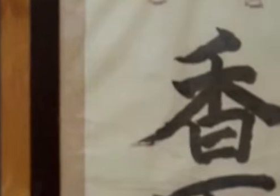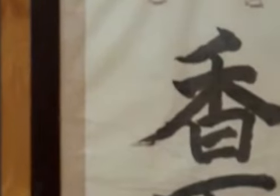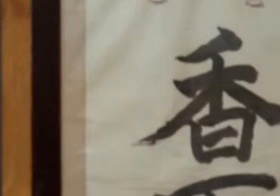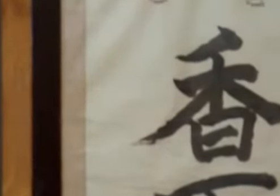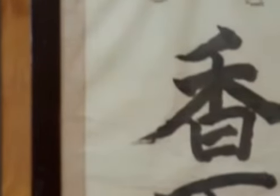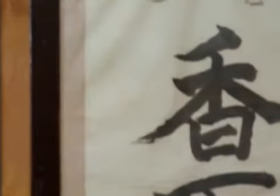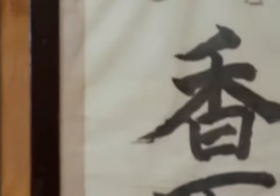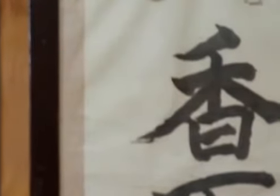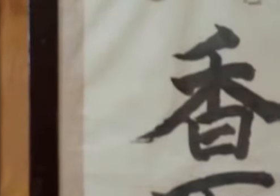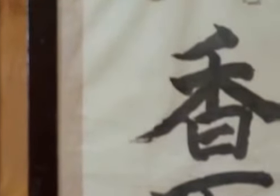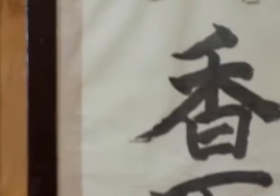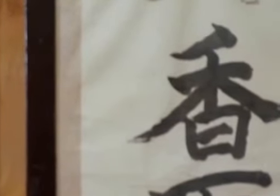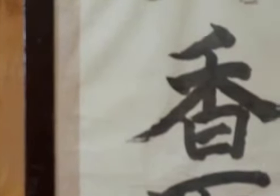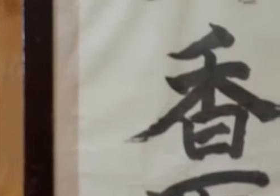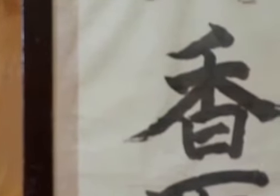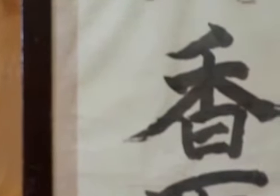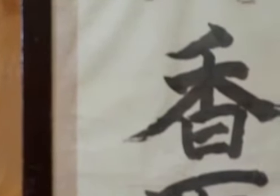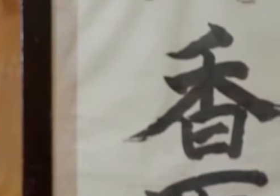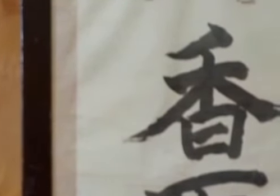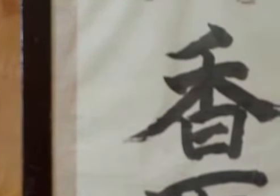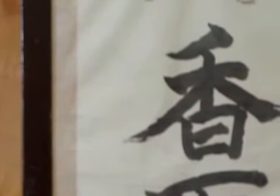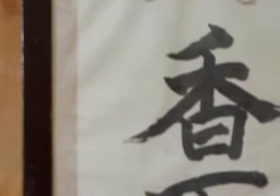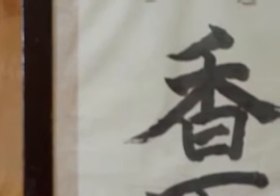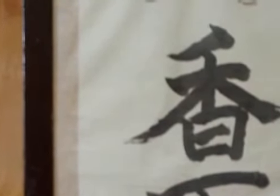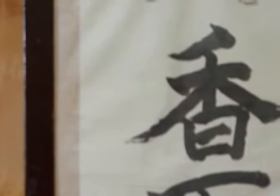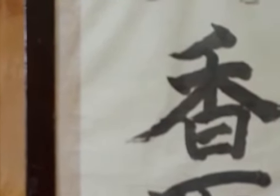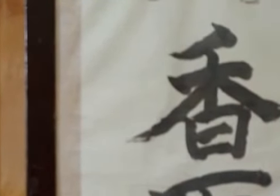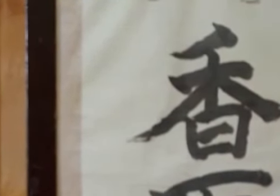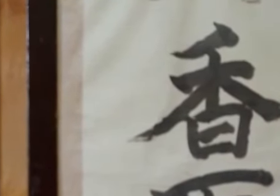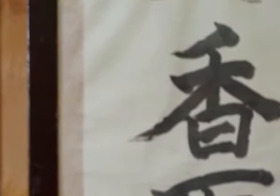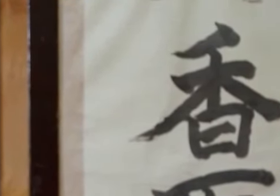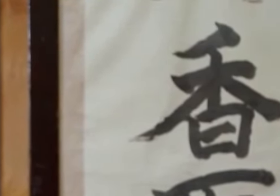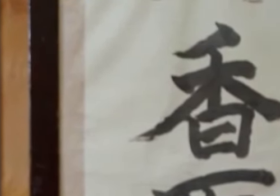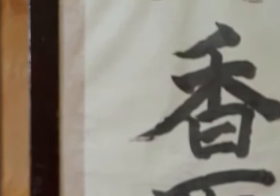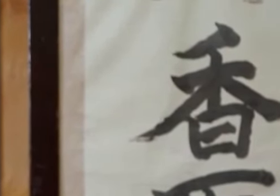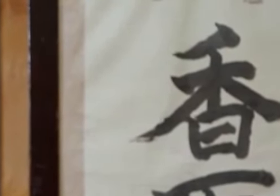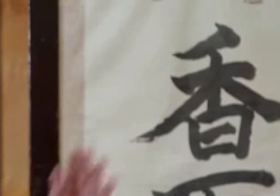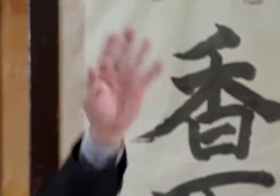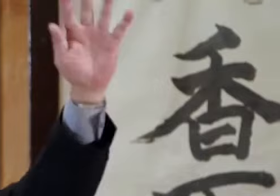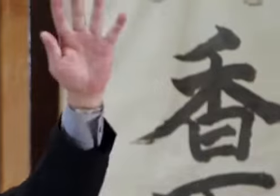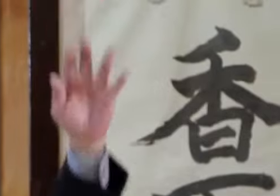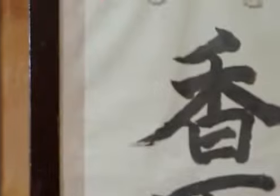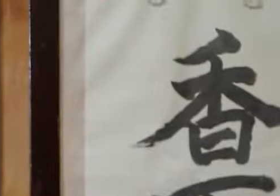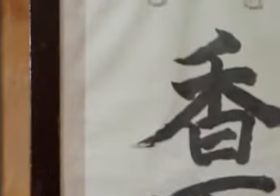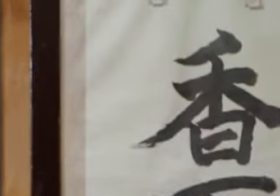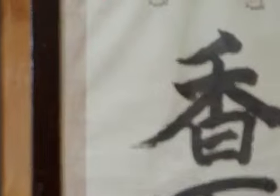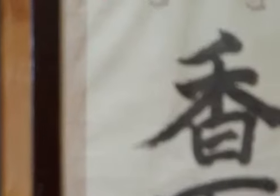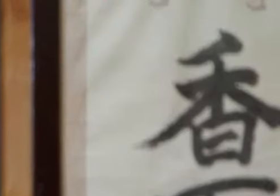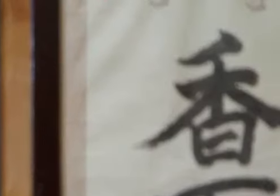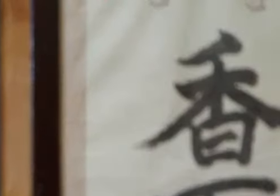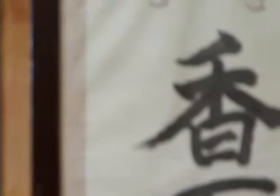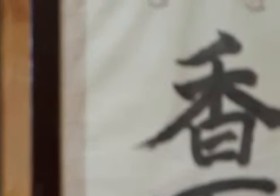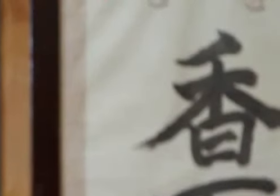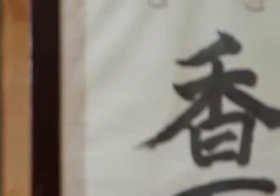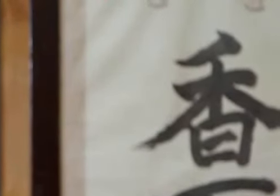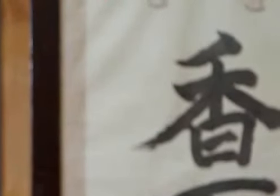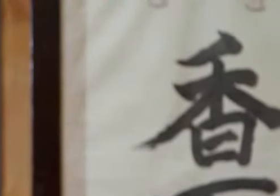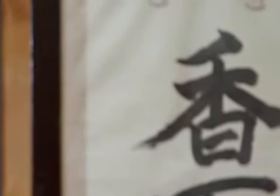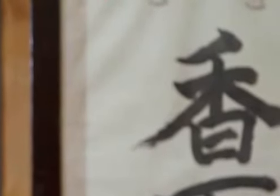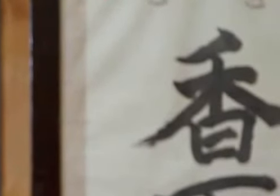morning, we're excited to be joined by the Honourable Premier John Horgan. Give a wave.